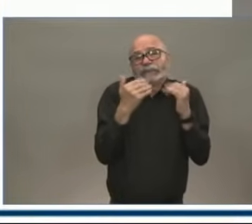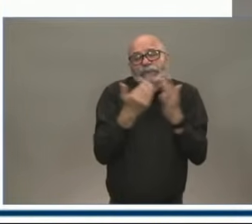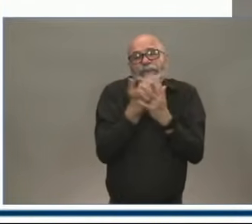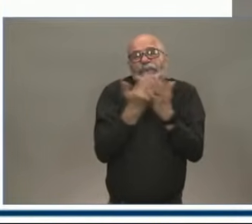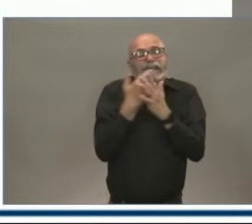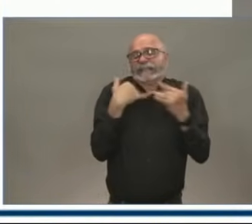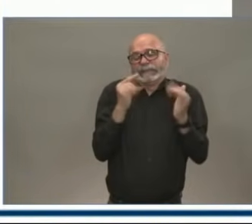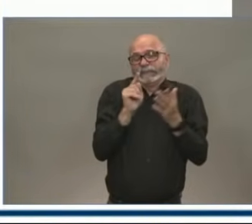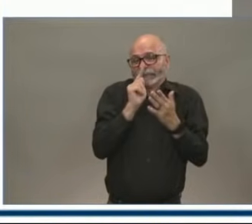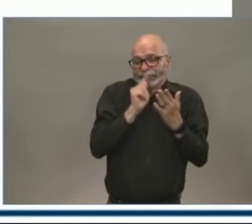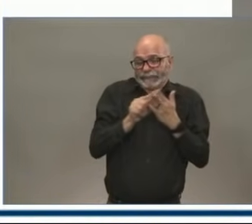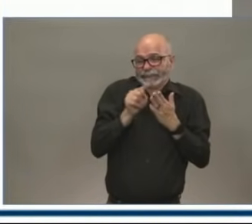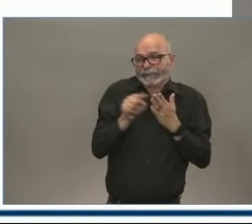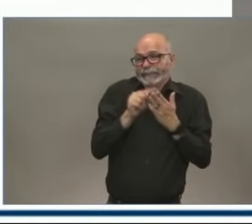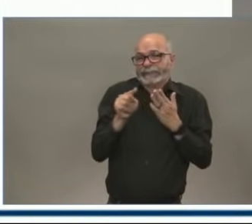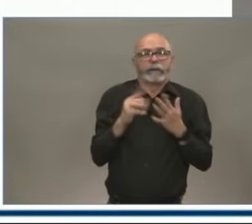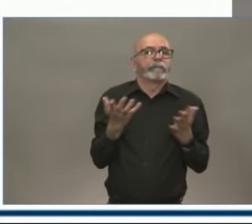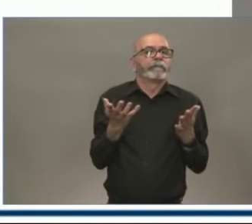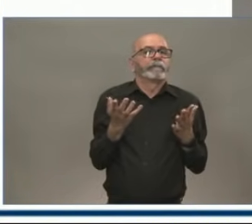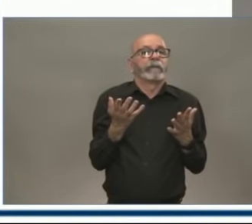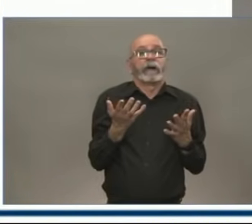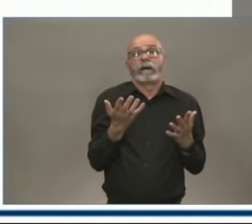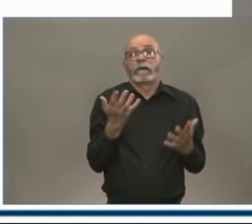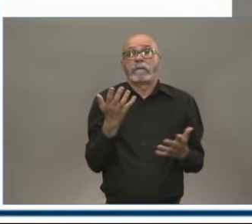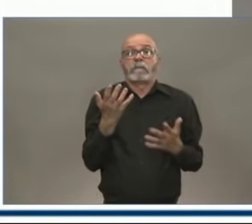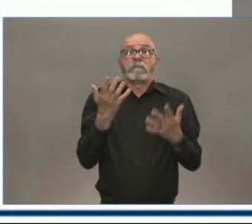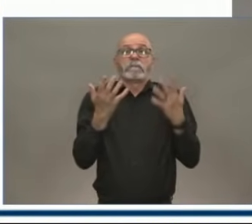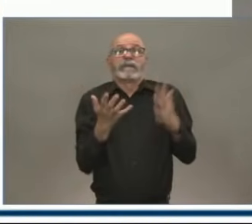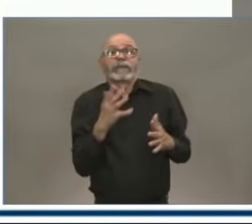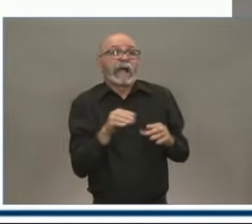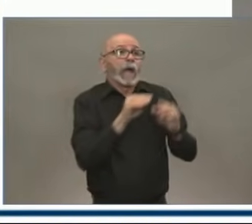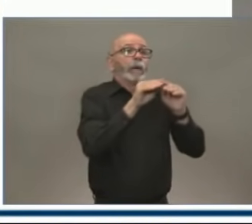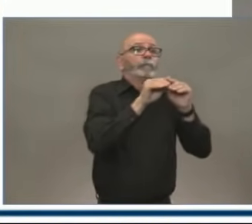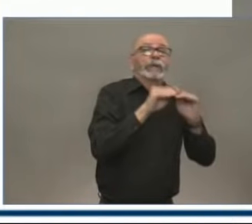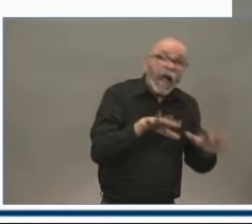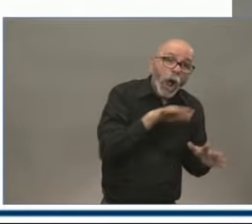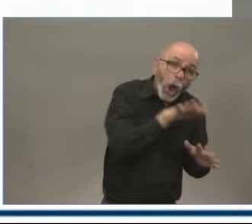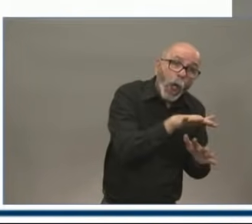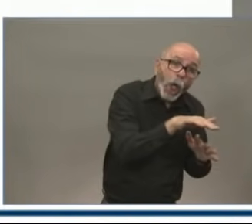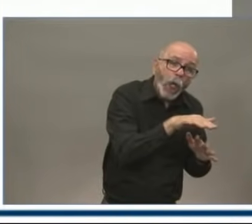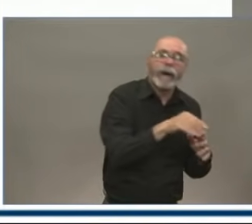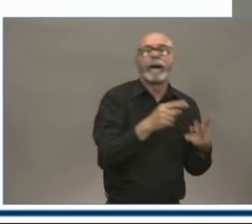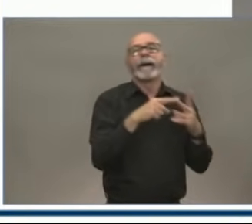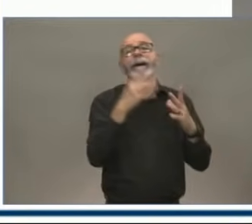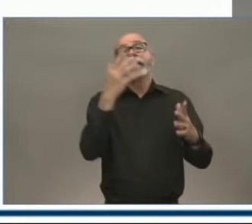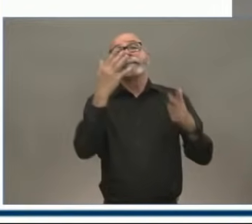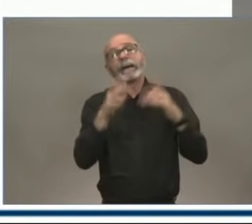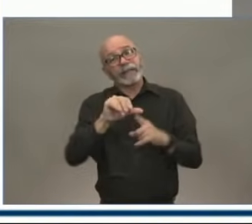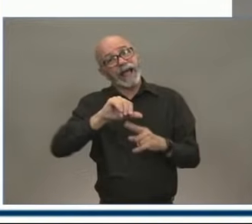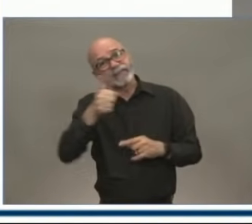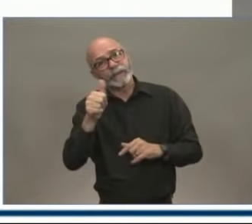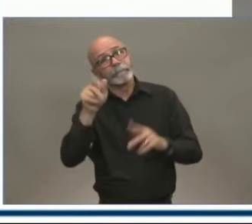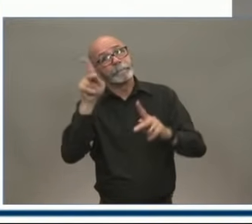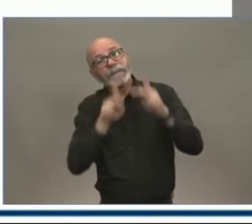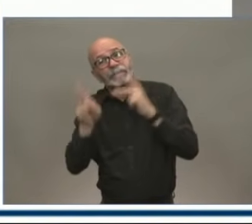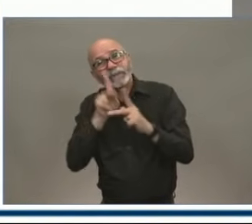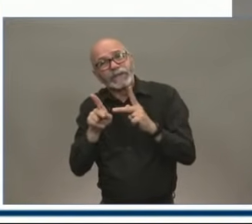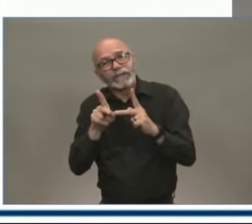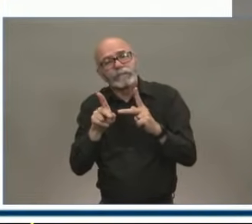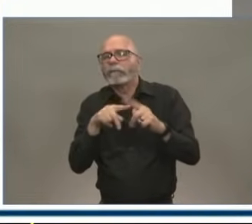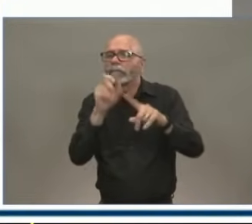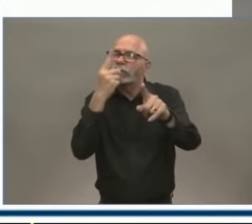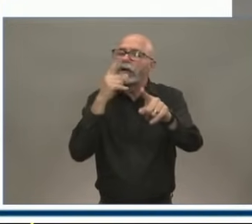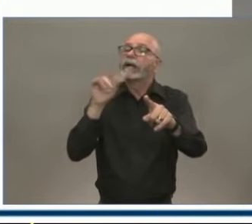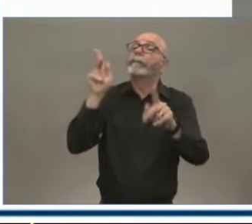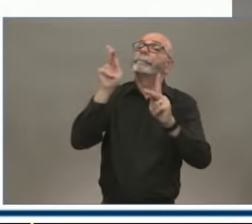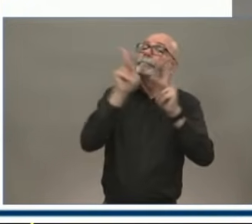some potential application. But I think people need to understand that we're connected in. And when there is a signal, even though